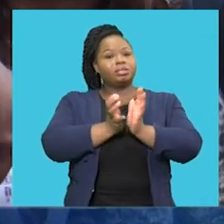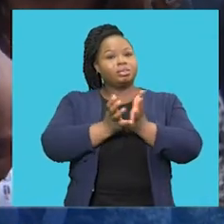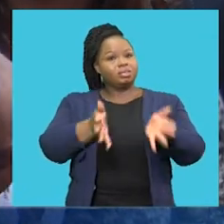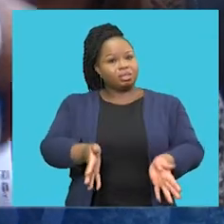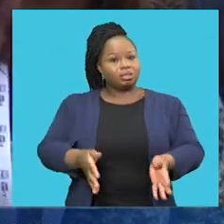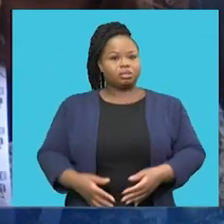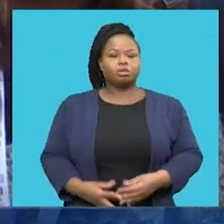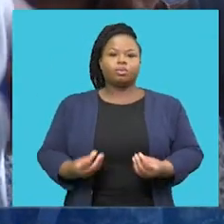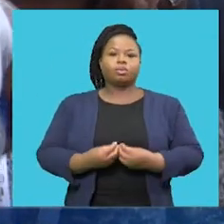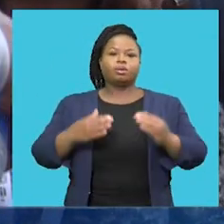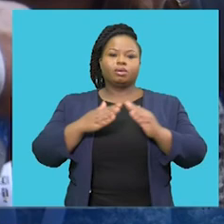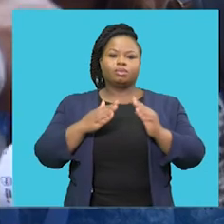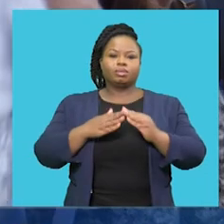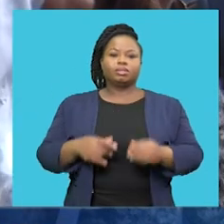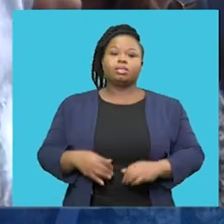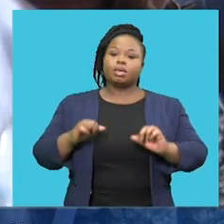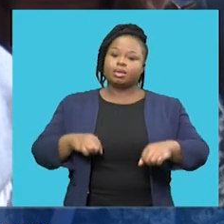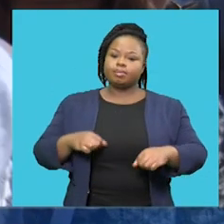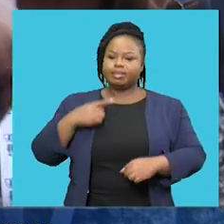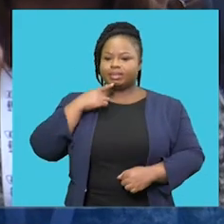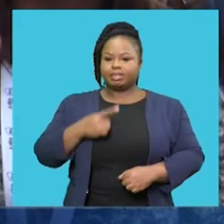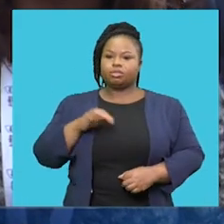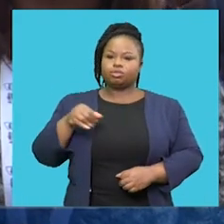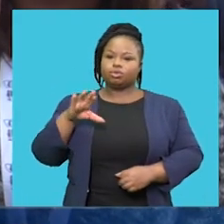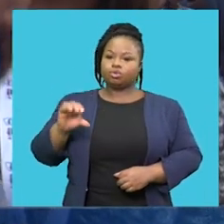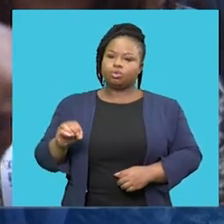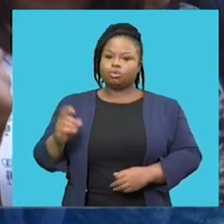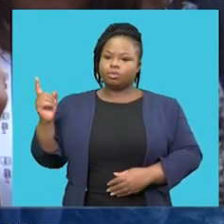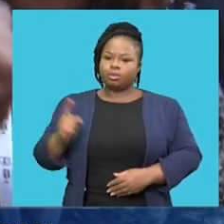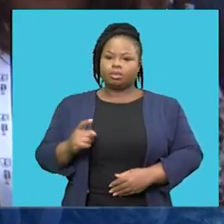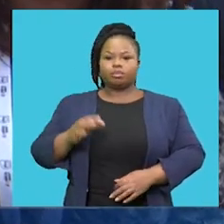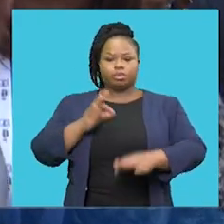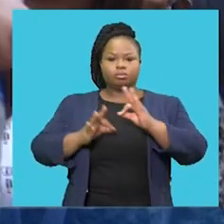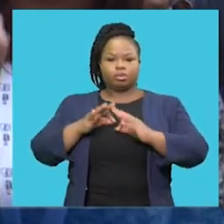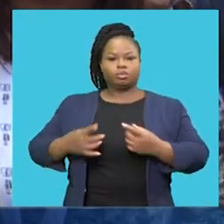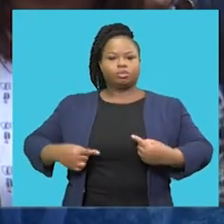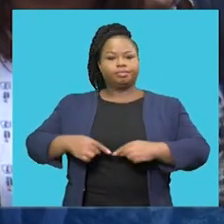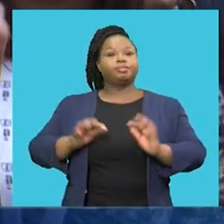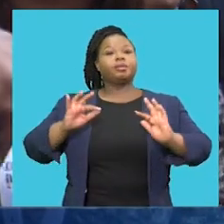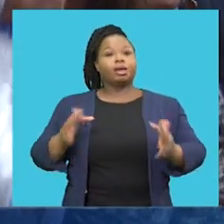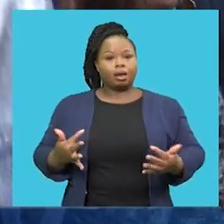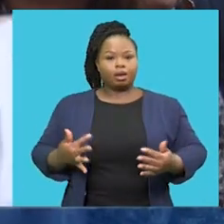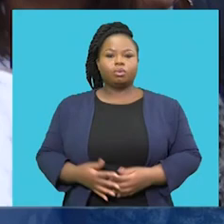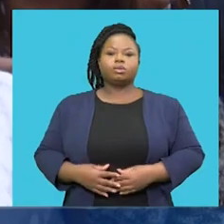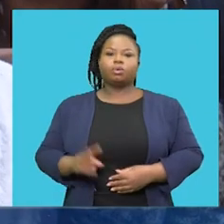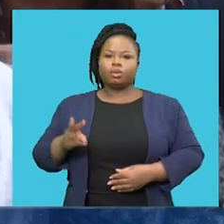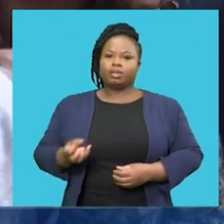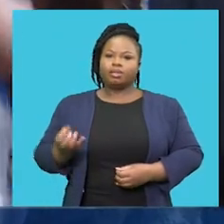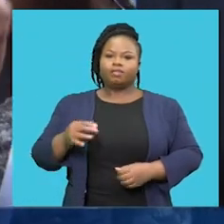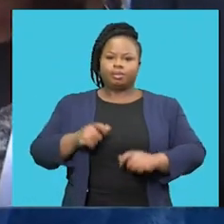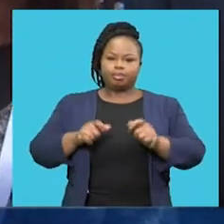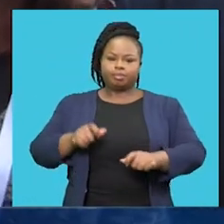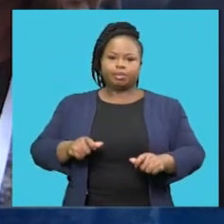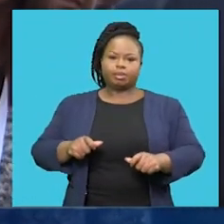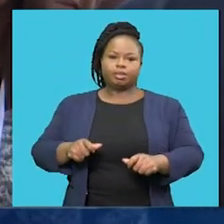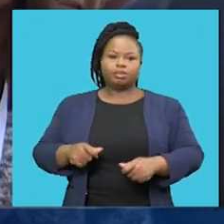with human settlement, the agreement is that they will call Joshco and come and explain to us how are they going to allocate people of Princess.